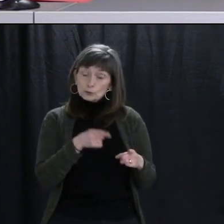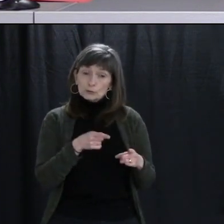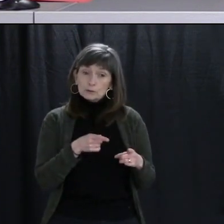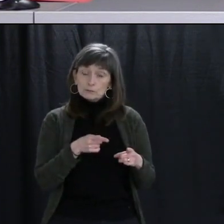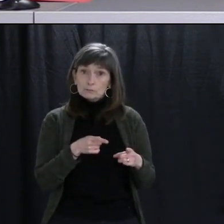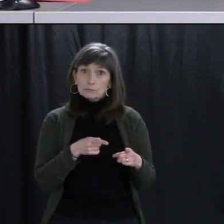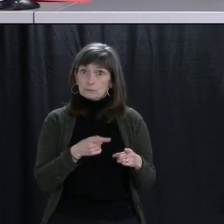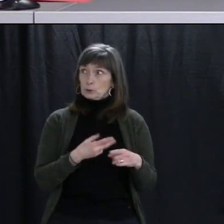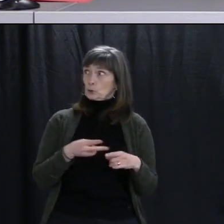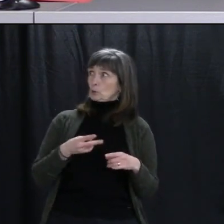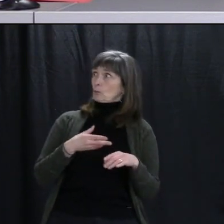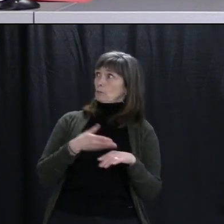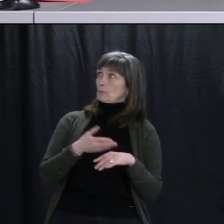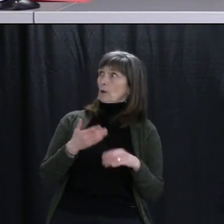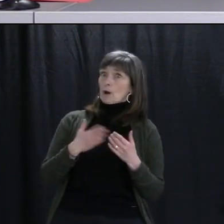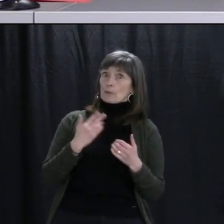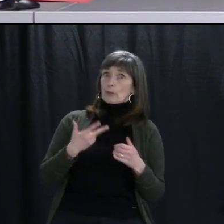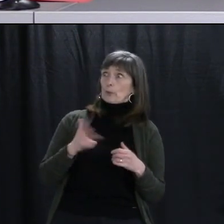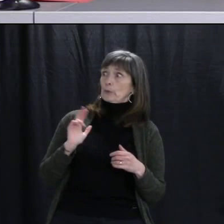weeks ago?